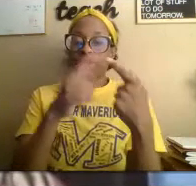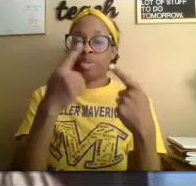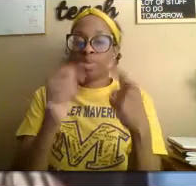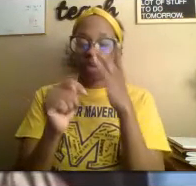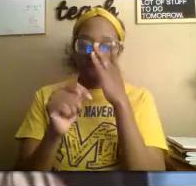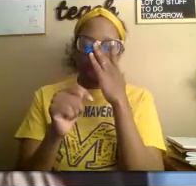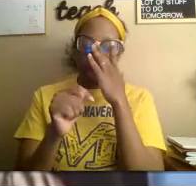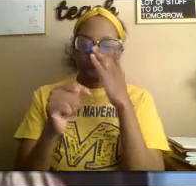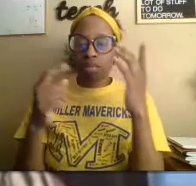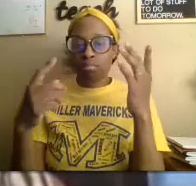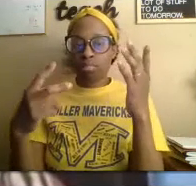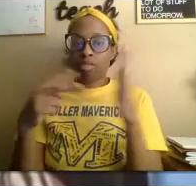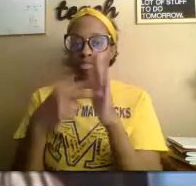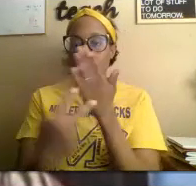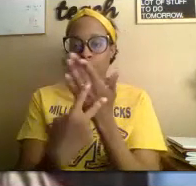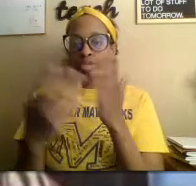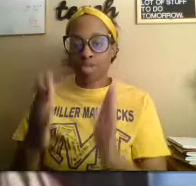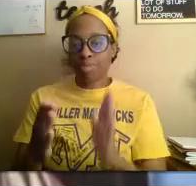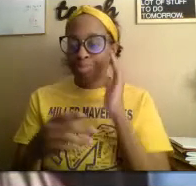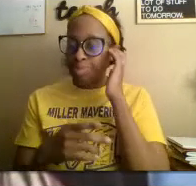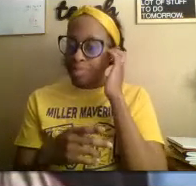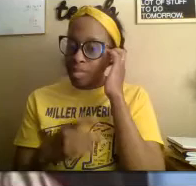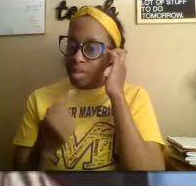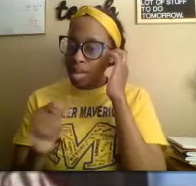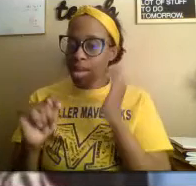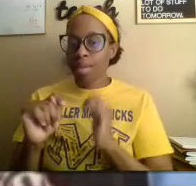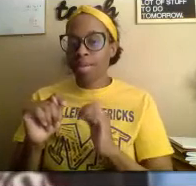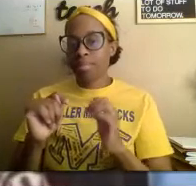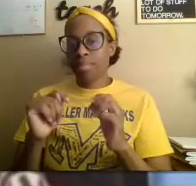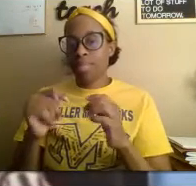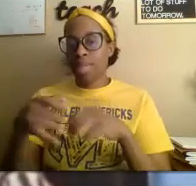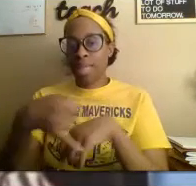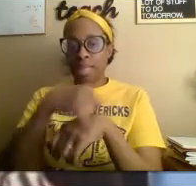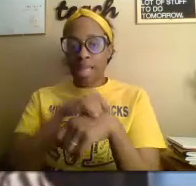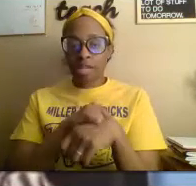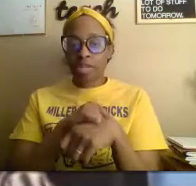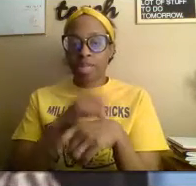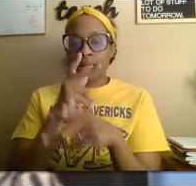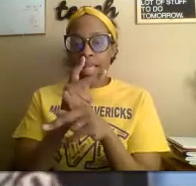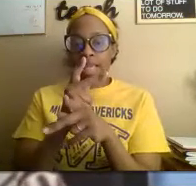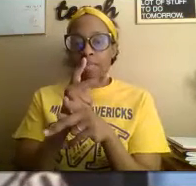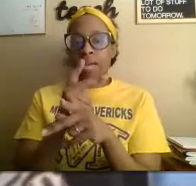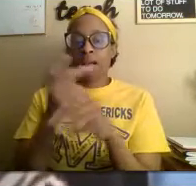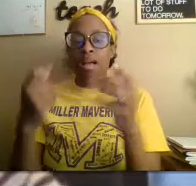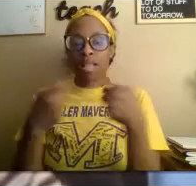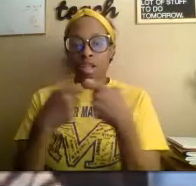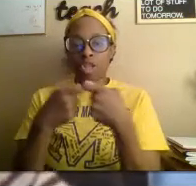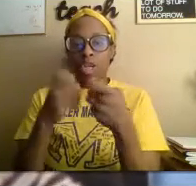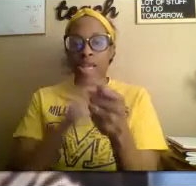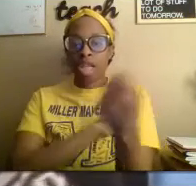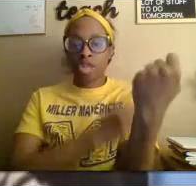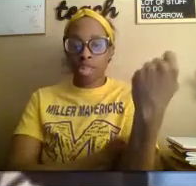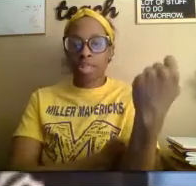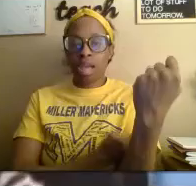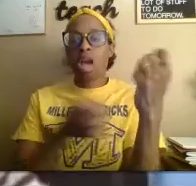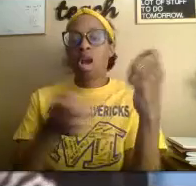in the plug, socket, and around the wire are electrical insulators. They keep electrical energy away from your hand.